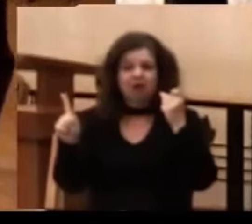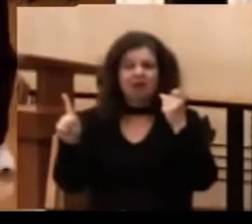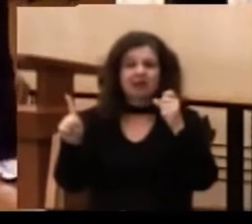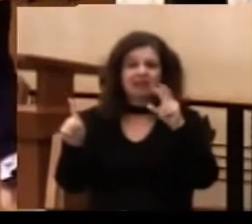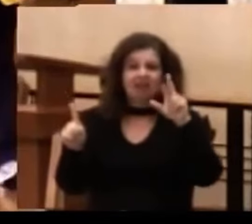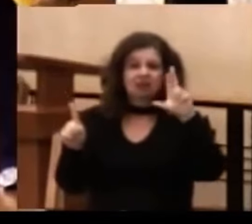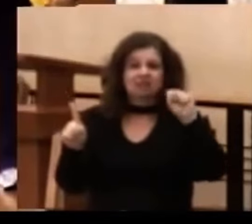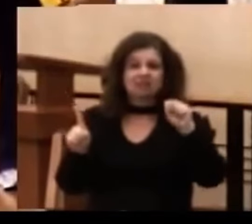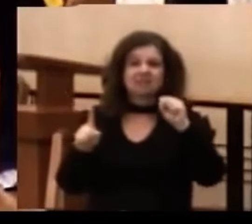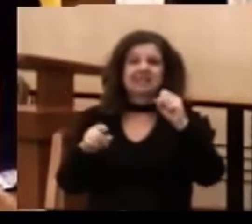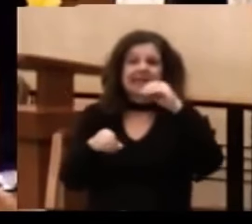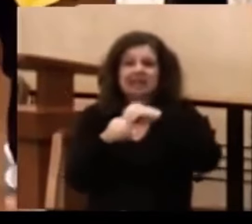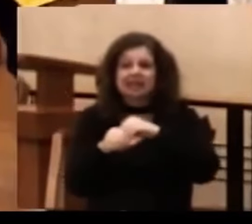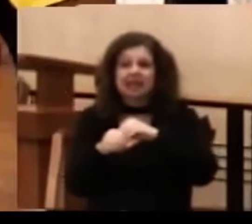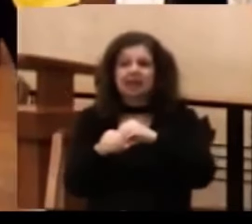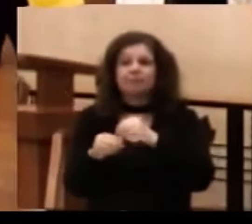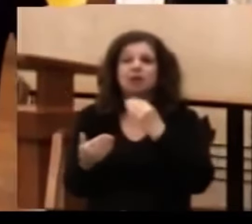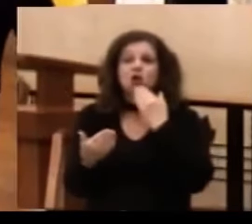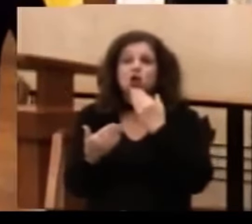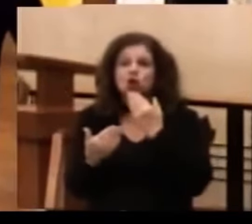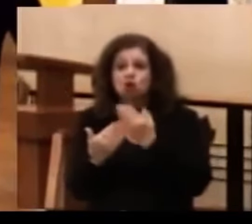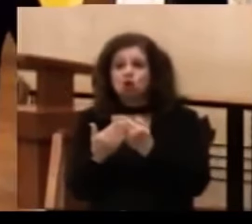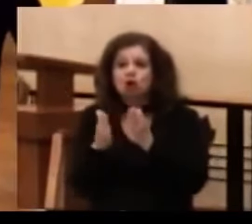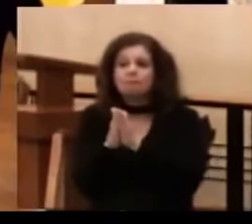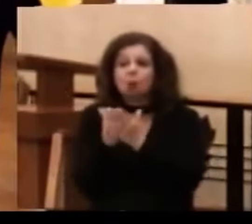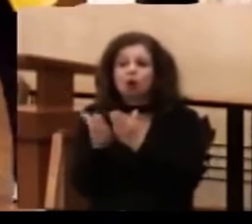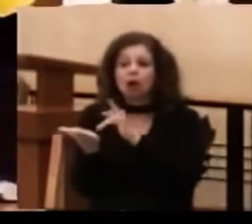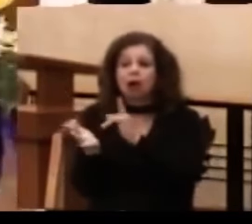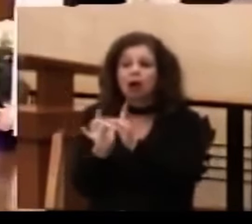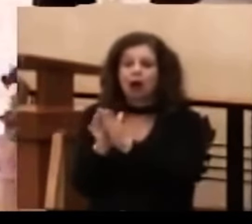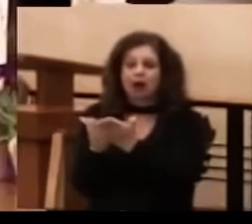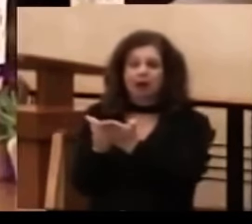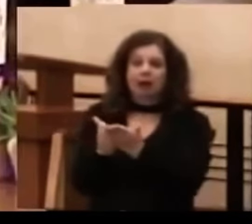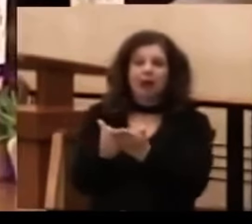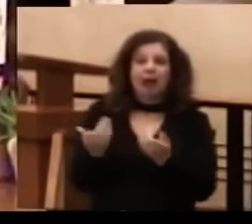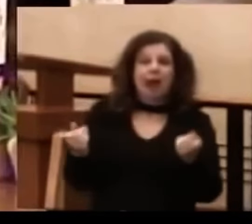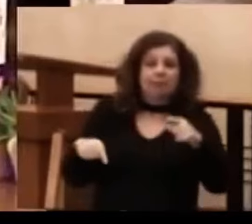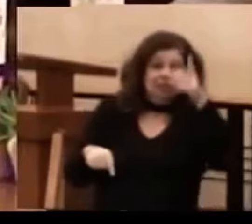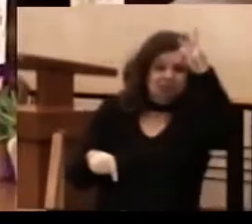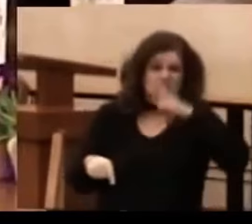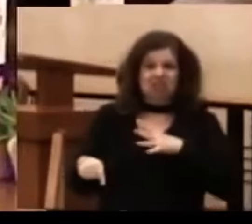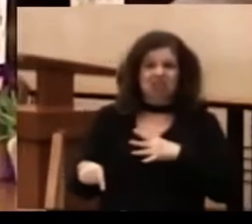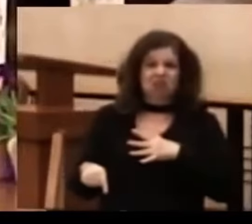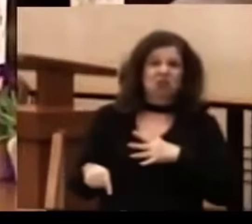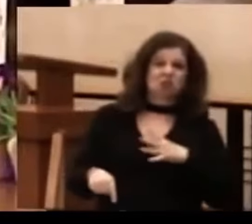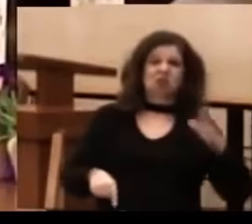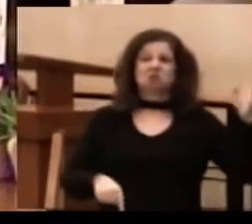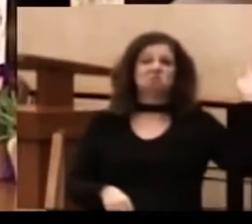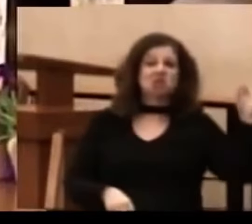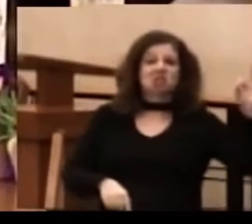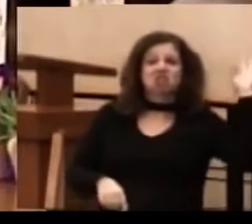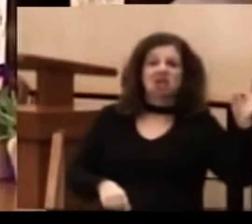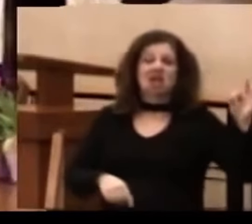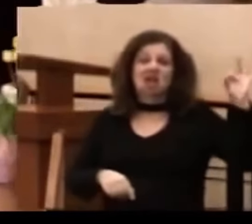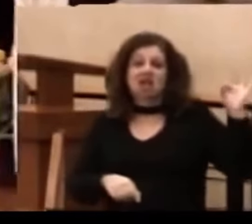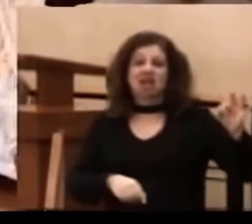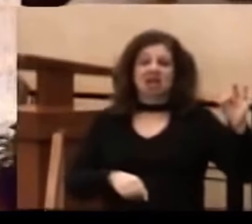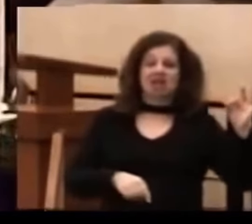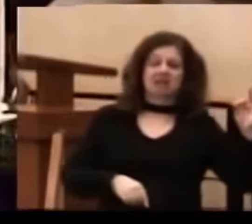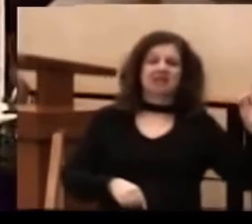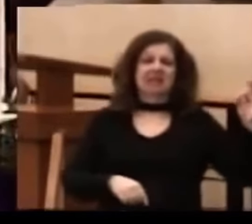Book. Like the day Jesus was out in the countryside teaching and preaching and healing,